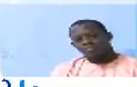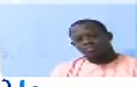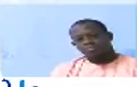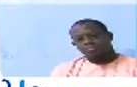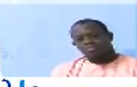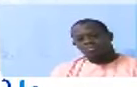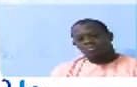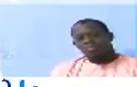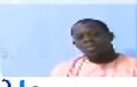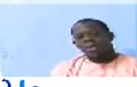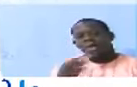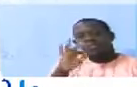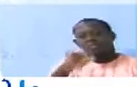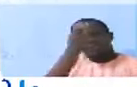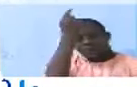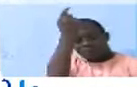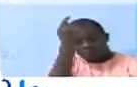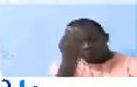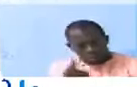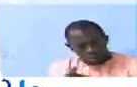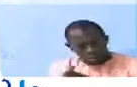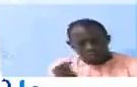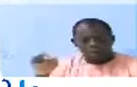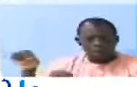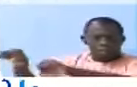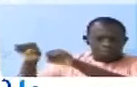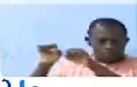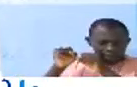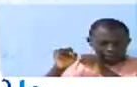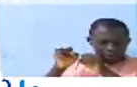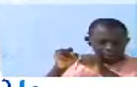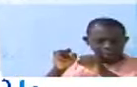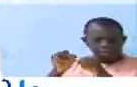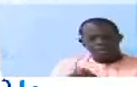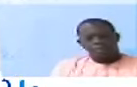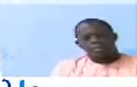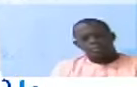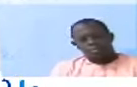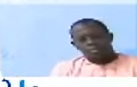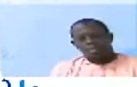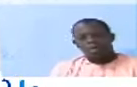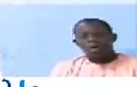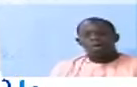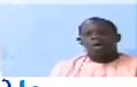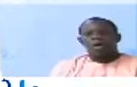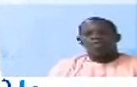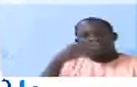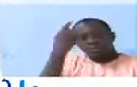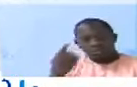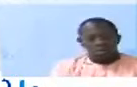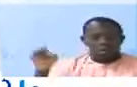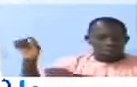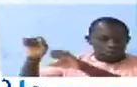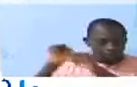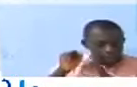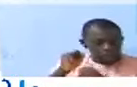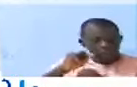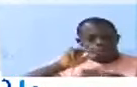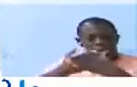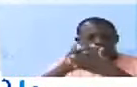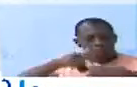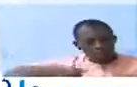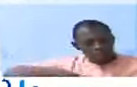clean. Even a single bed. Ani baso wande feng kote. Ani feng. Even a mat or